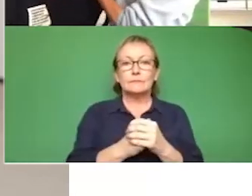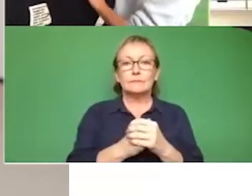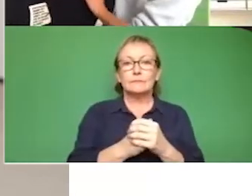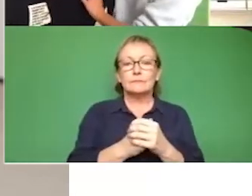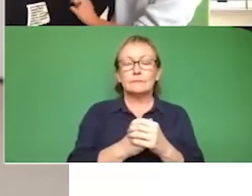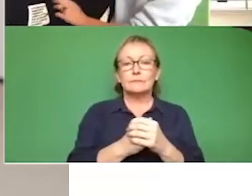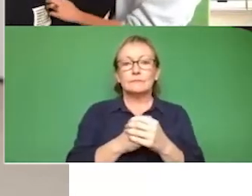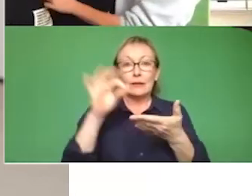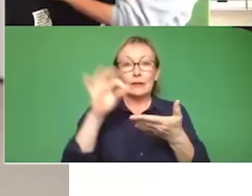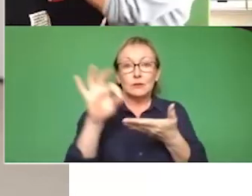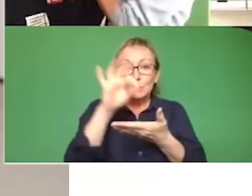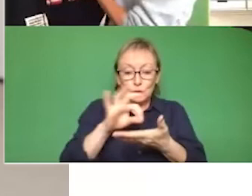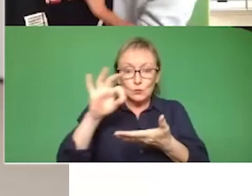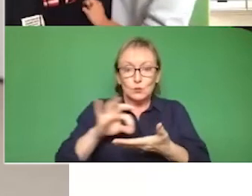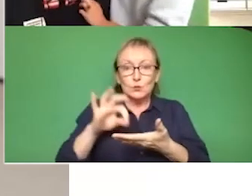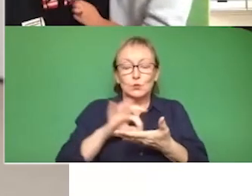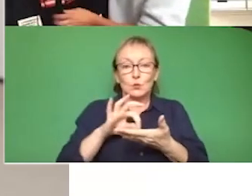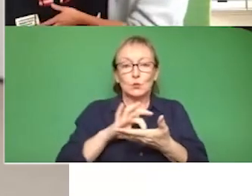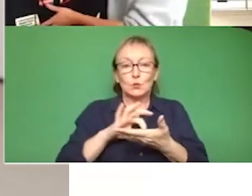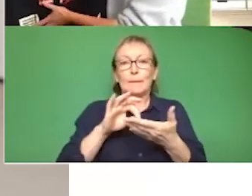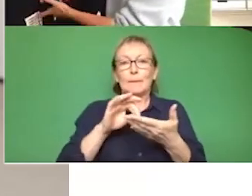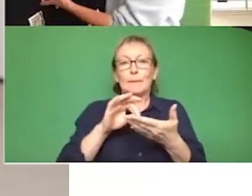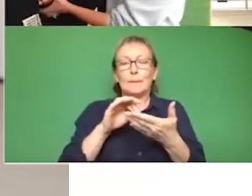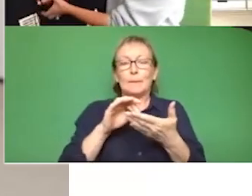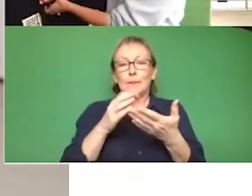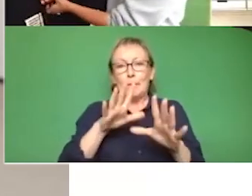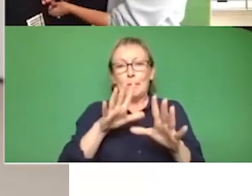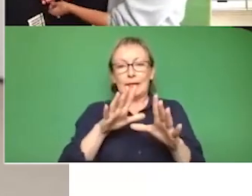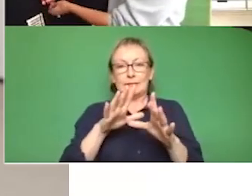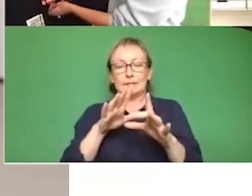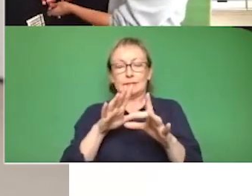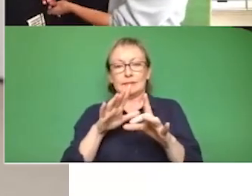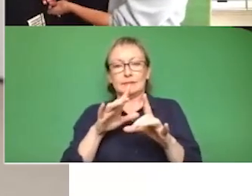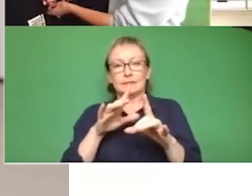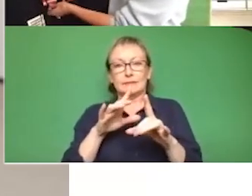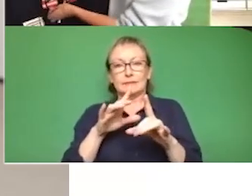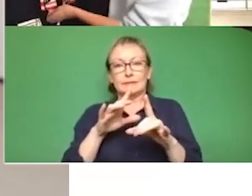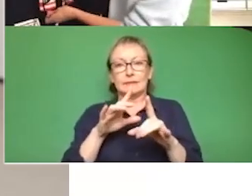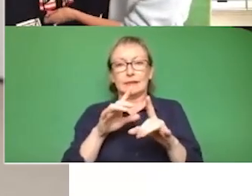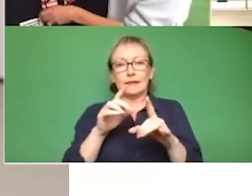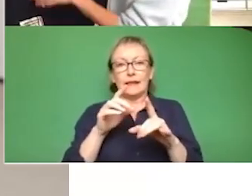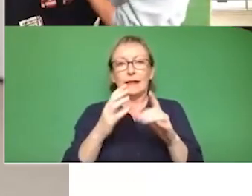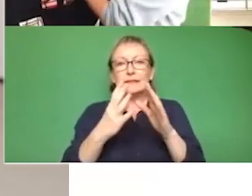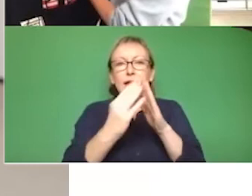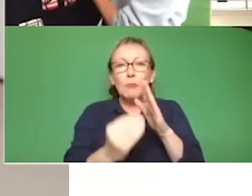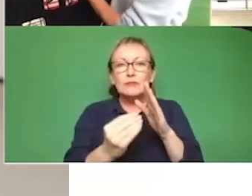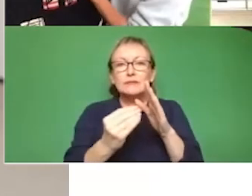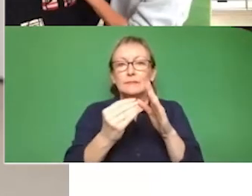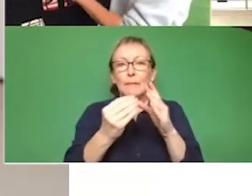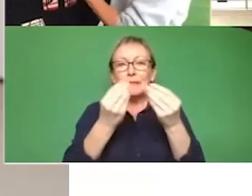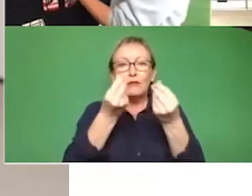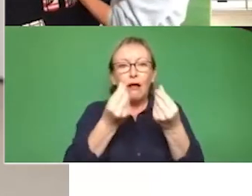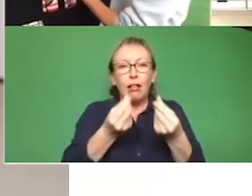the A Square of Knits. Always loved these samples that the hand knitters do for us. So they sort of patch them